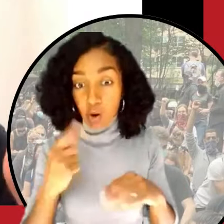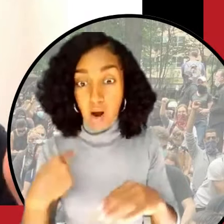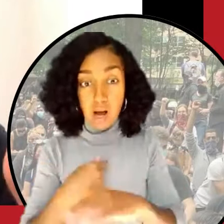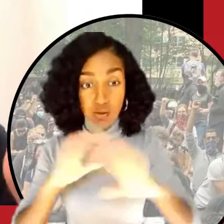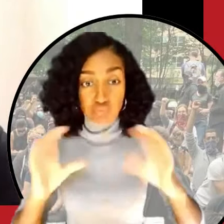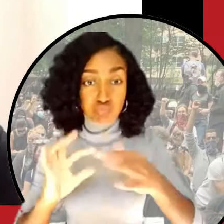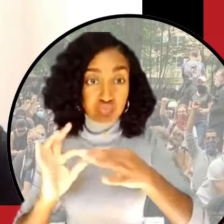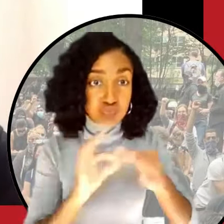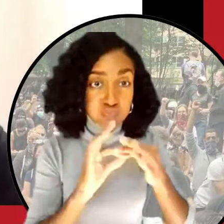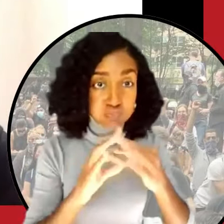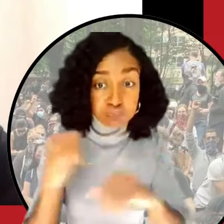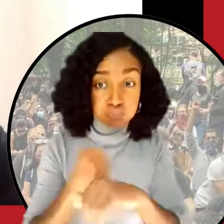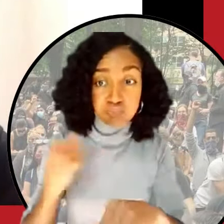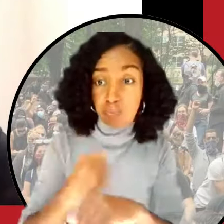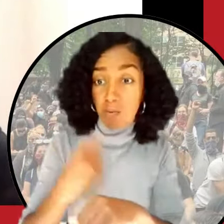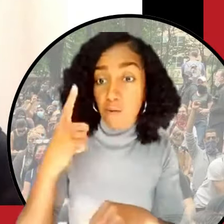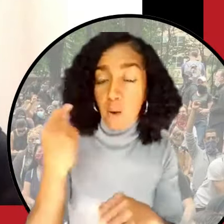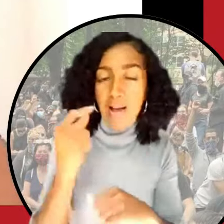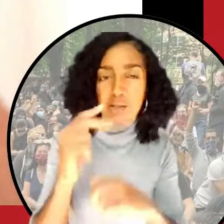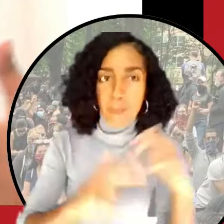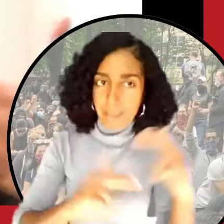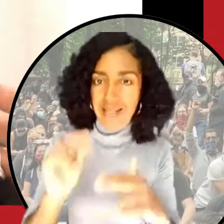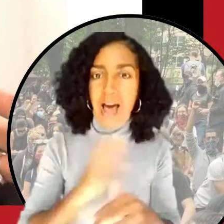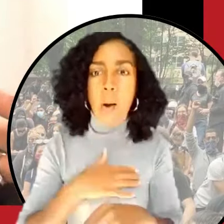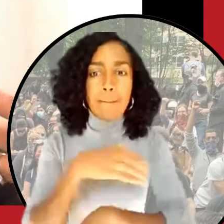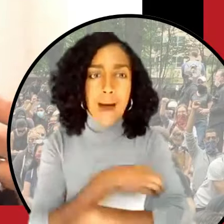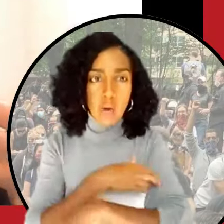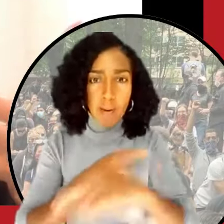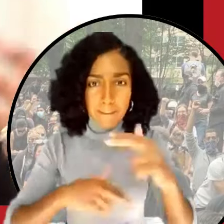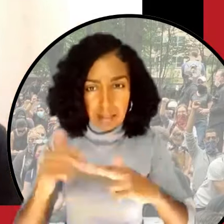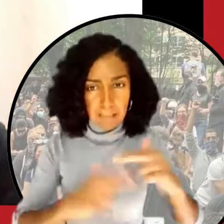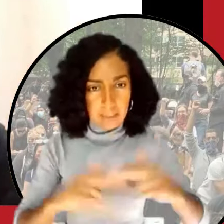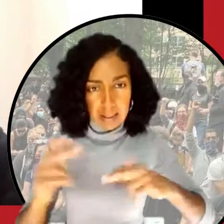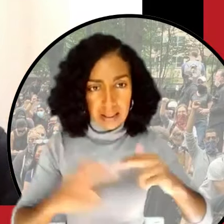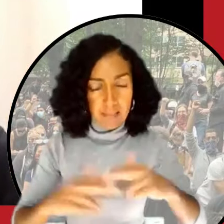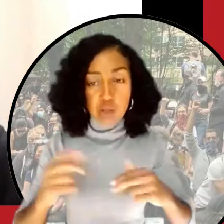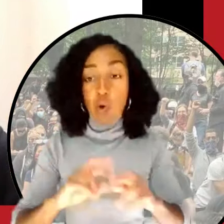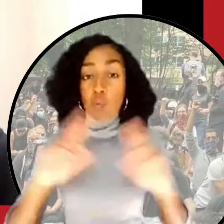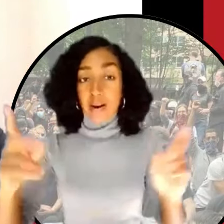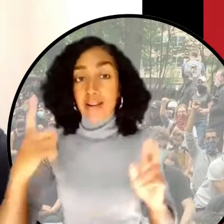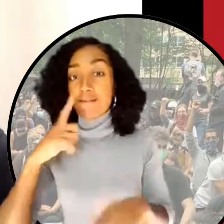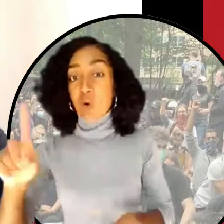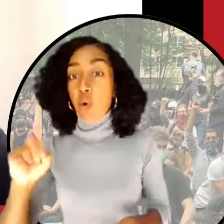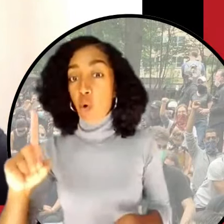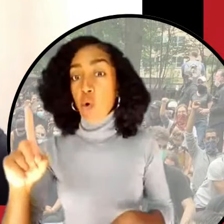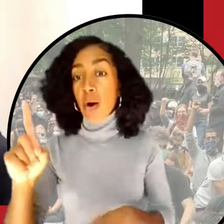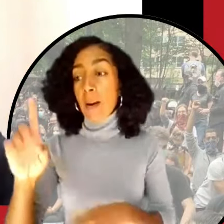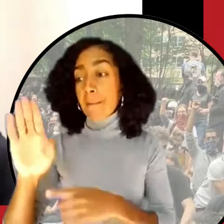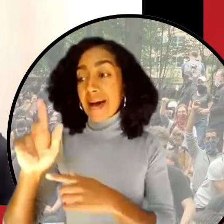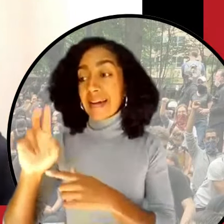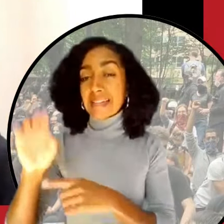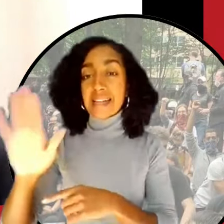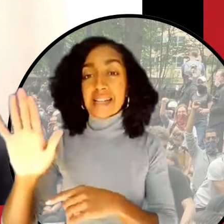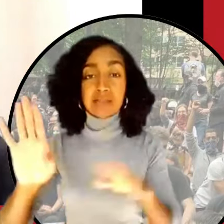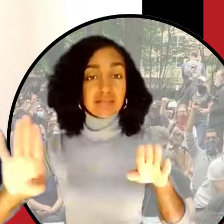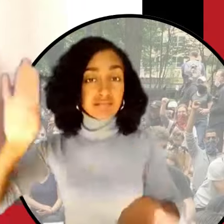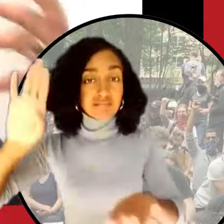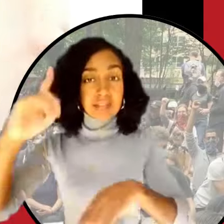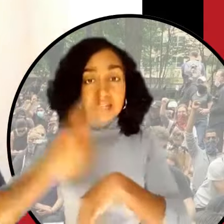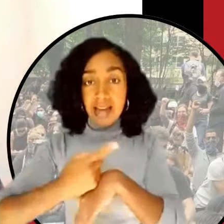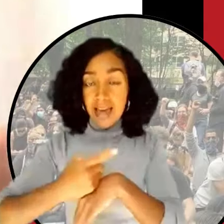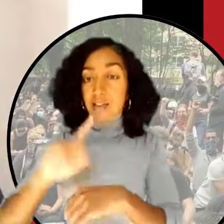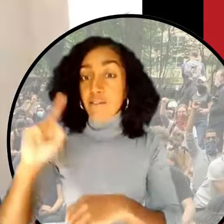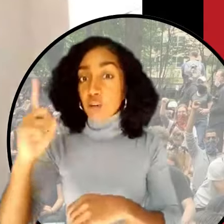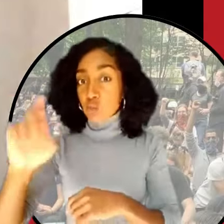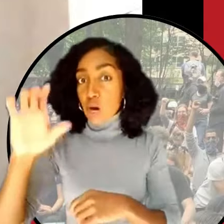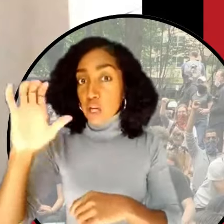power, particularly so that we can go into Inauguration Day and the first 100 days of a new administration and a new Congress